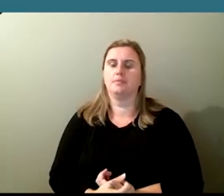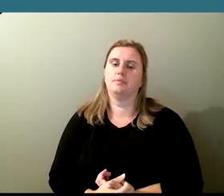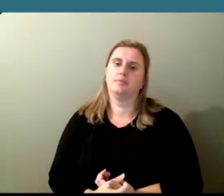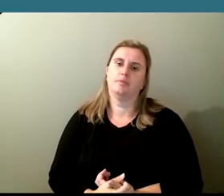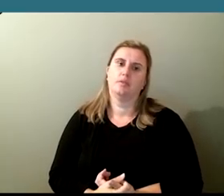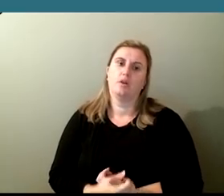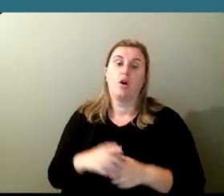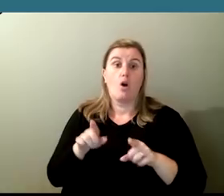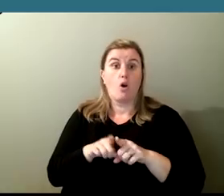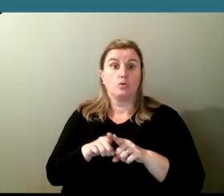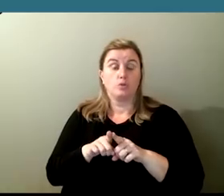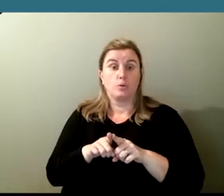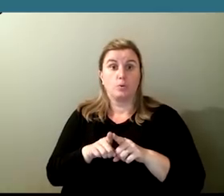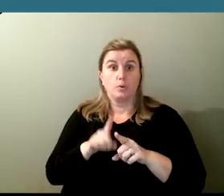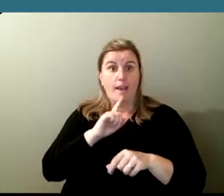also,